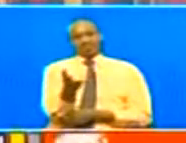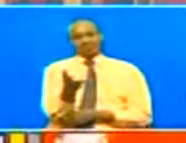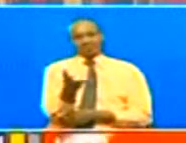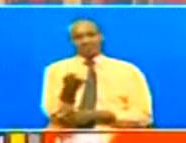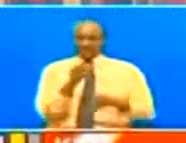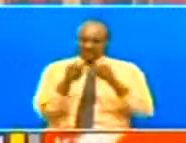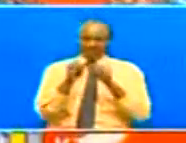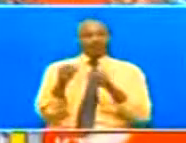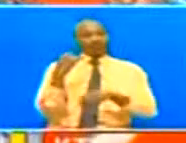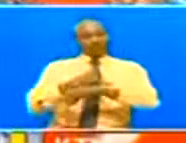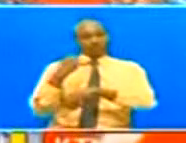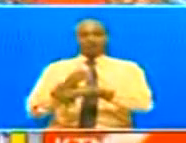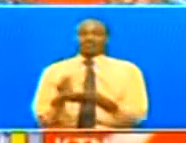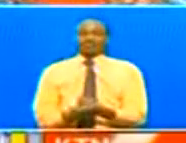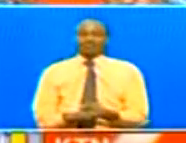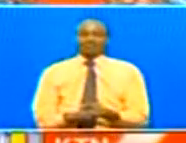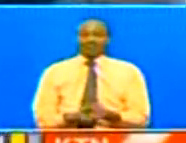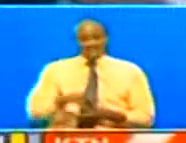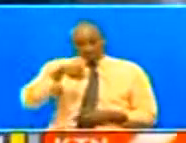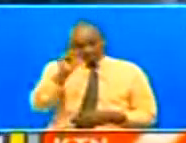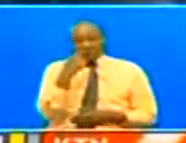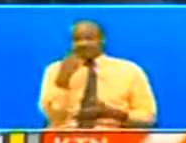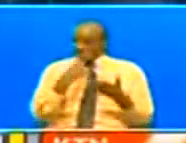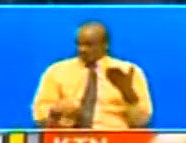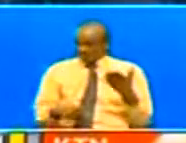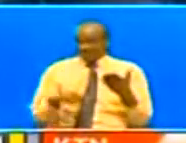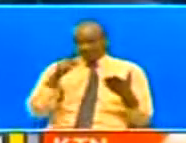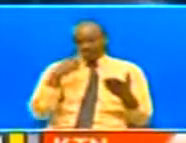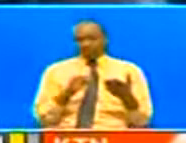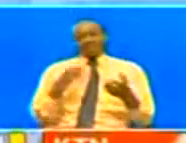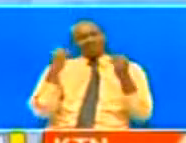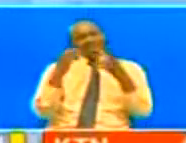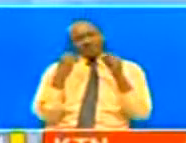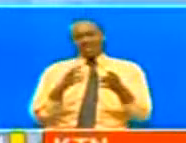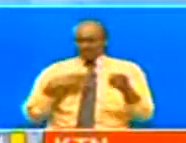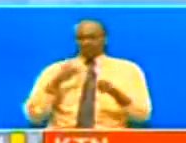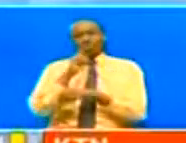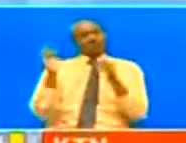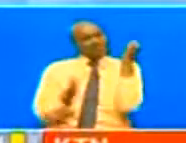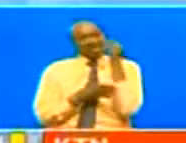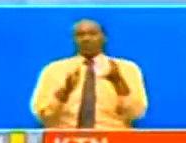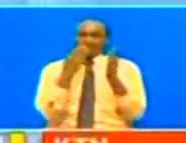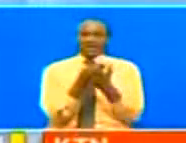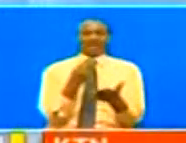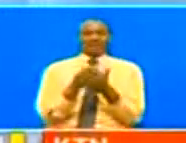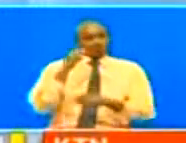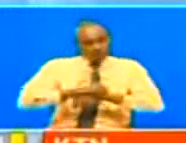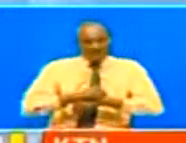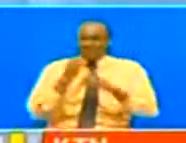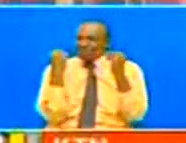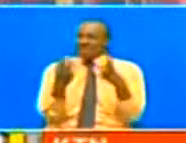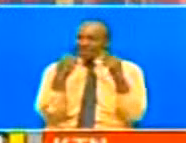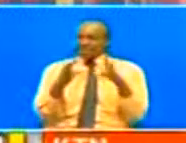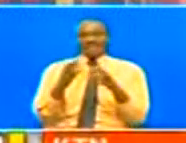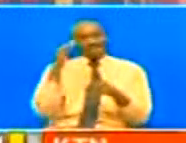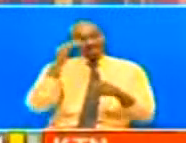of our institutions. Kaimenyi amehusisha hatua hiyo na matumizi mabaya ya fedha za shule, akisema kuwa lazima walimu wakuu